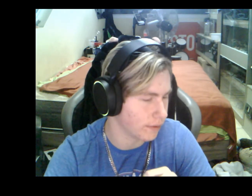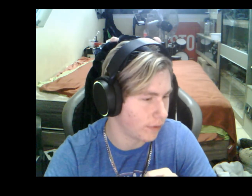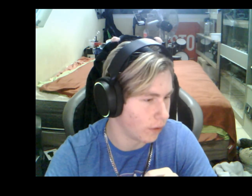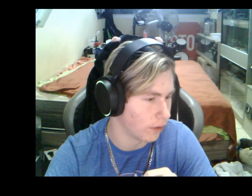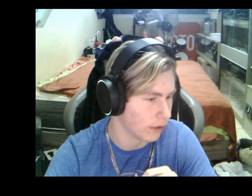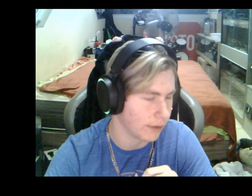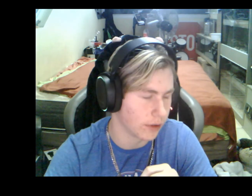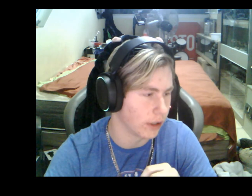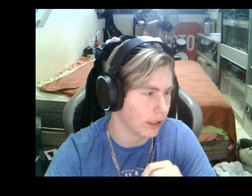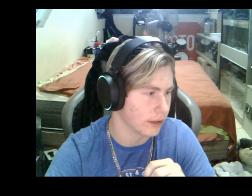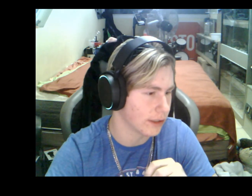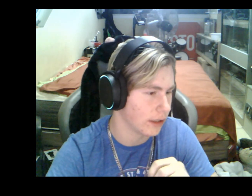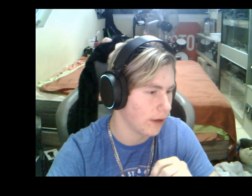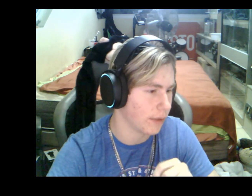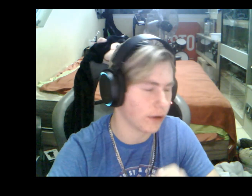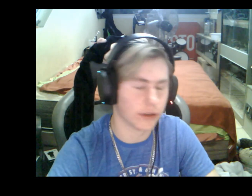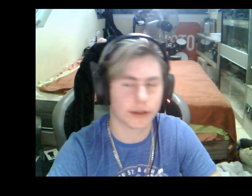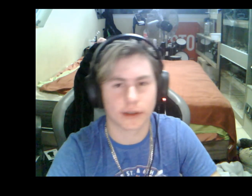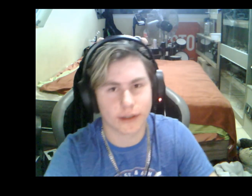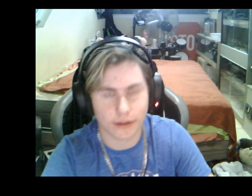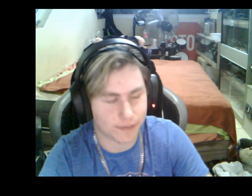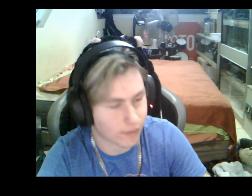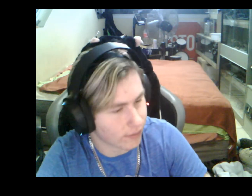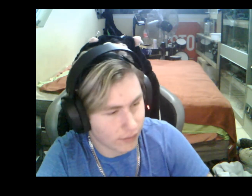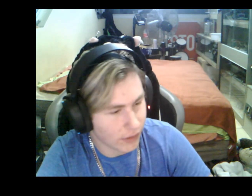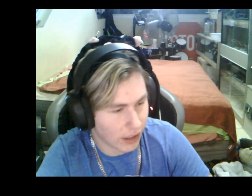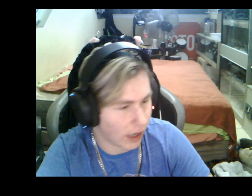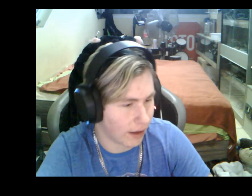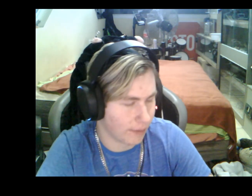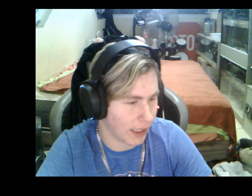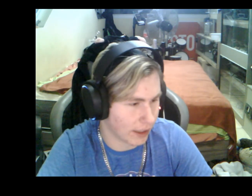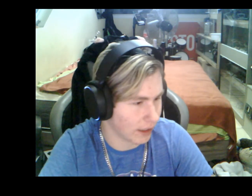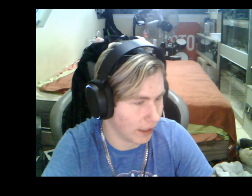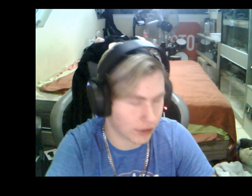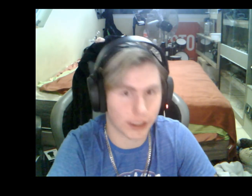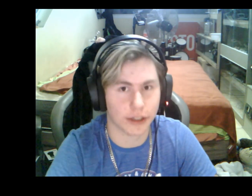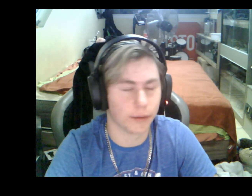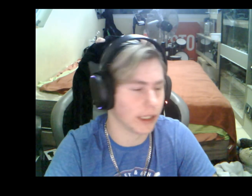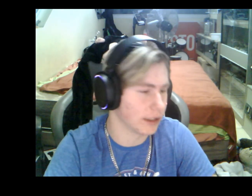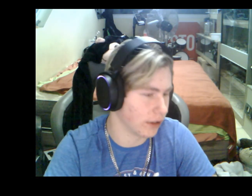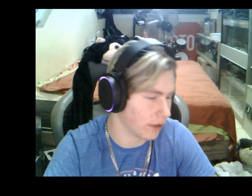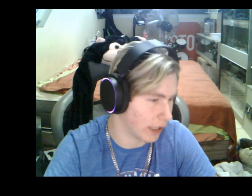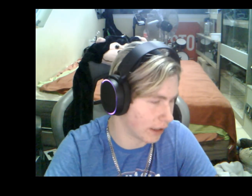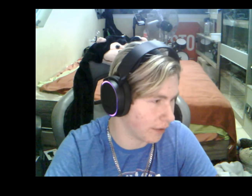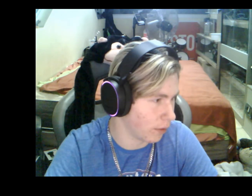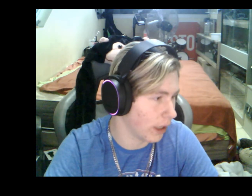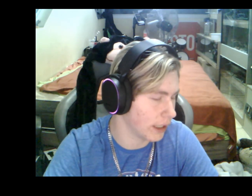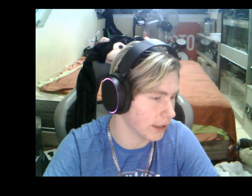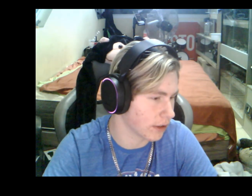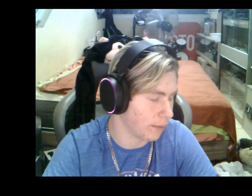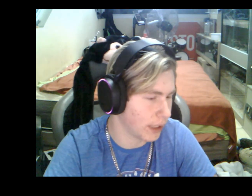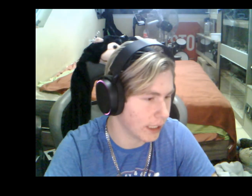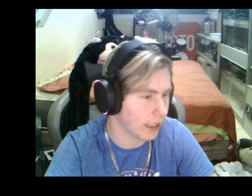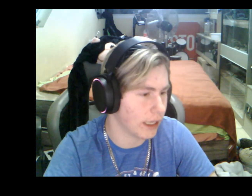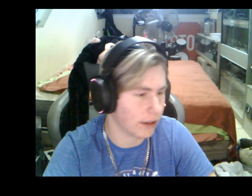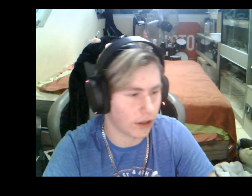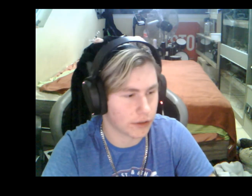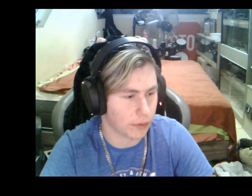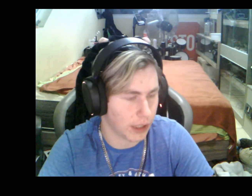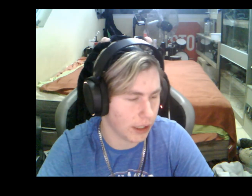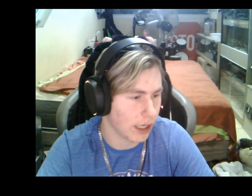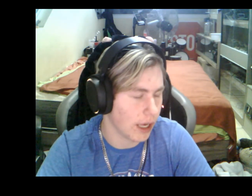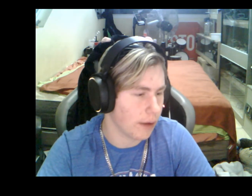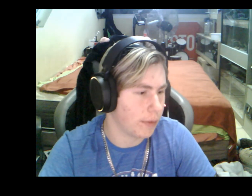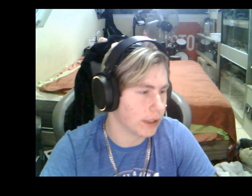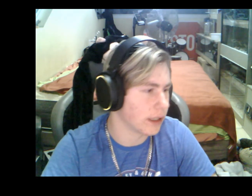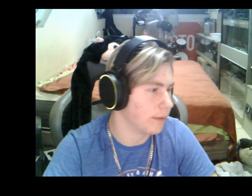this for everyone else because I make literally no money. So that giveaway is completely at a loss for